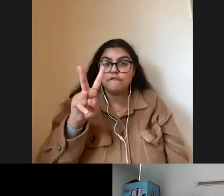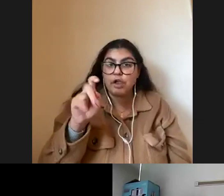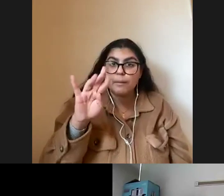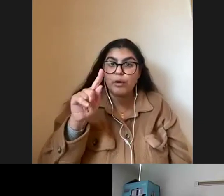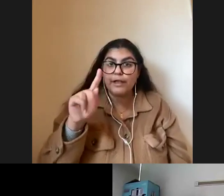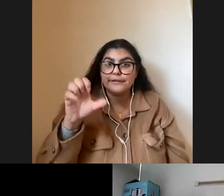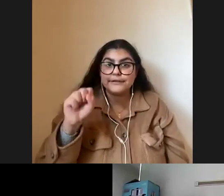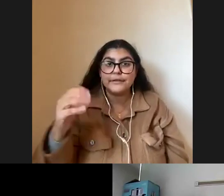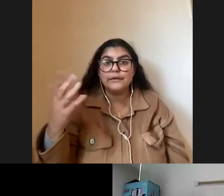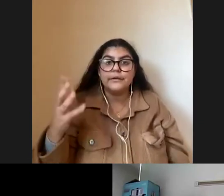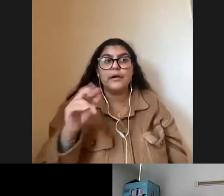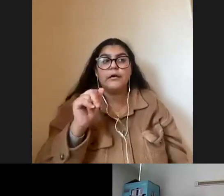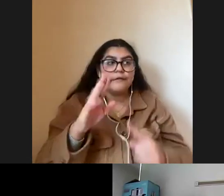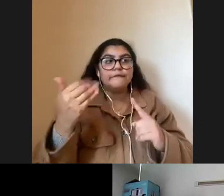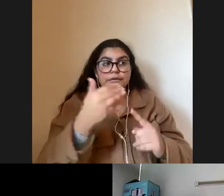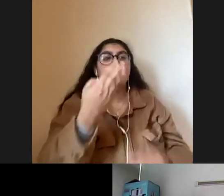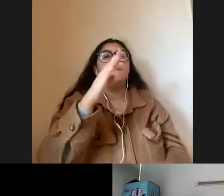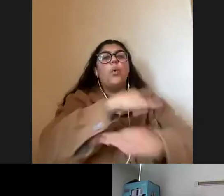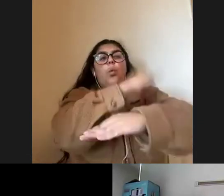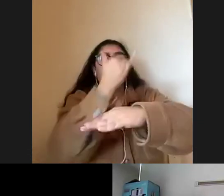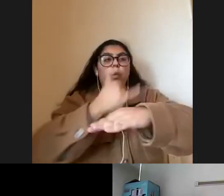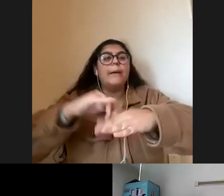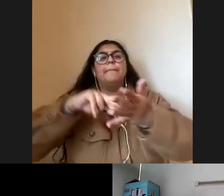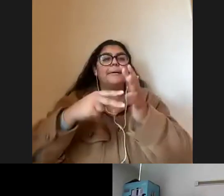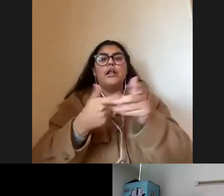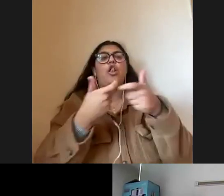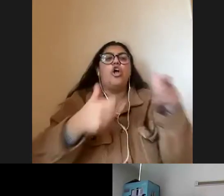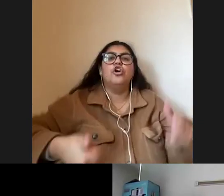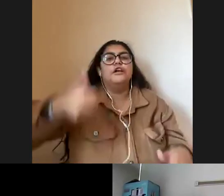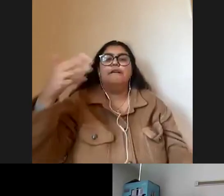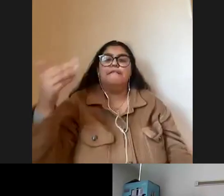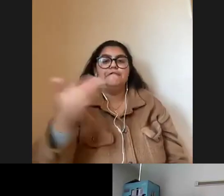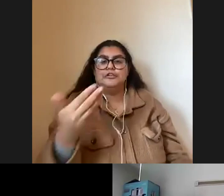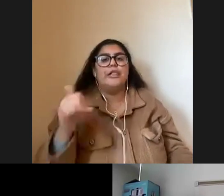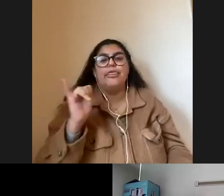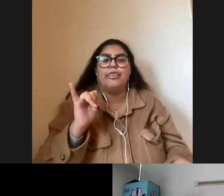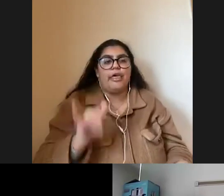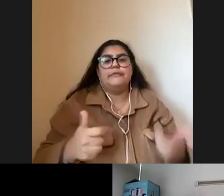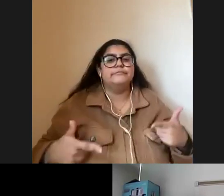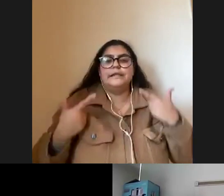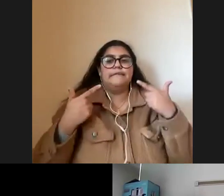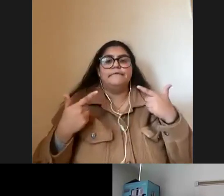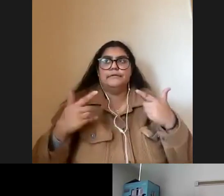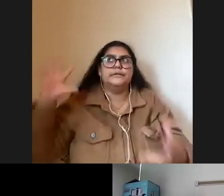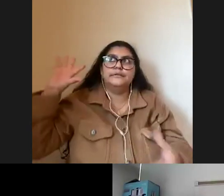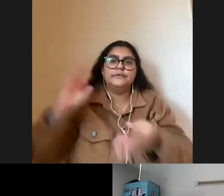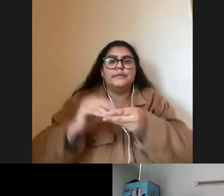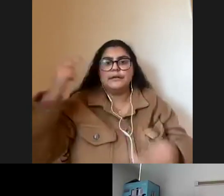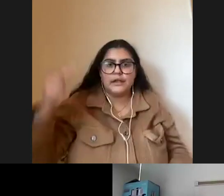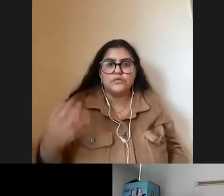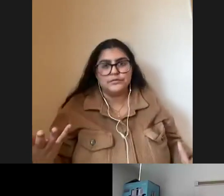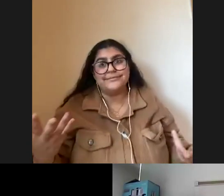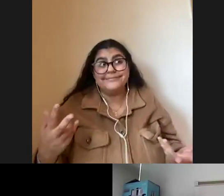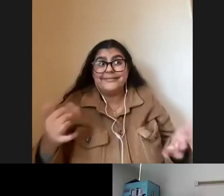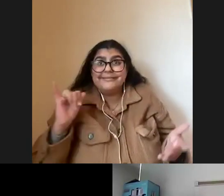blue whale is the largest fish that has ever lived. The blue whale is one of the largest animals that has ever lived ever, and it's technically a fish.